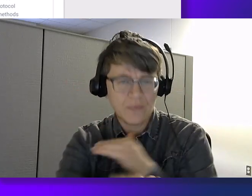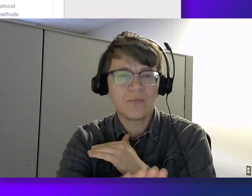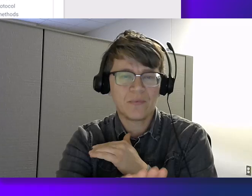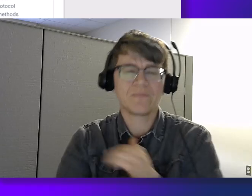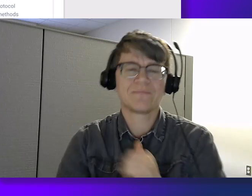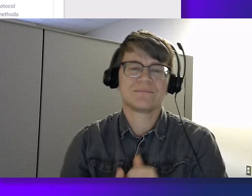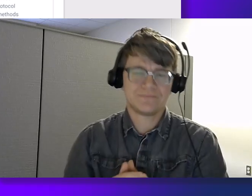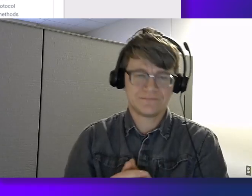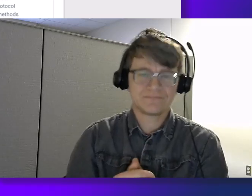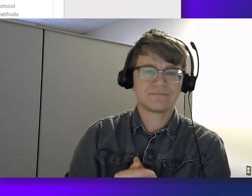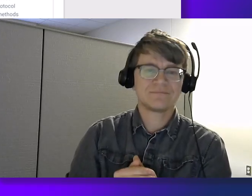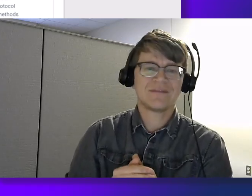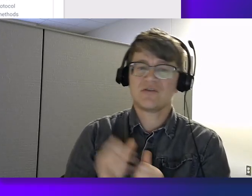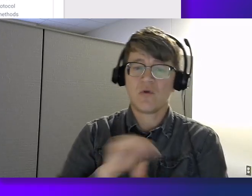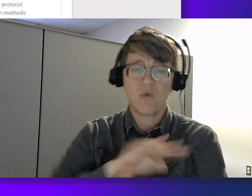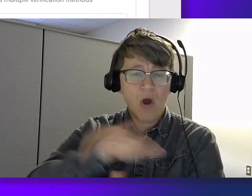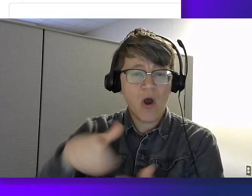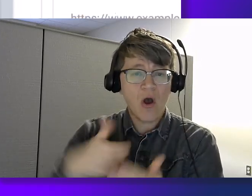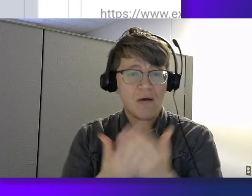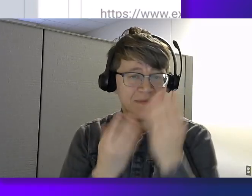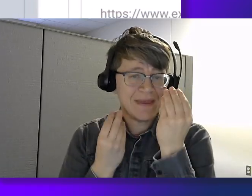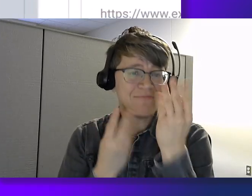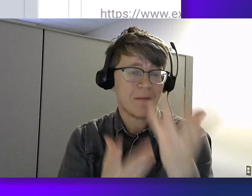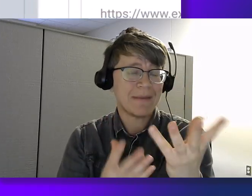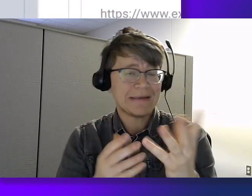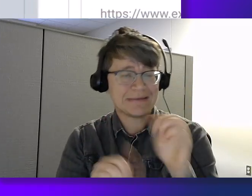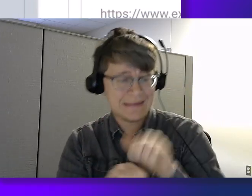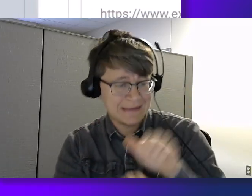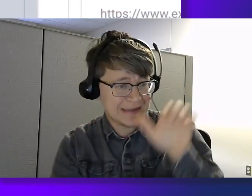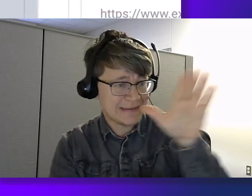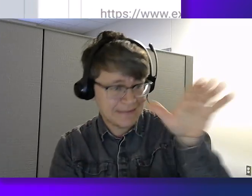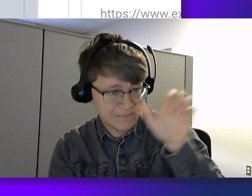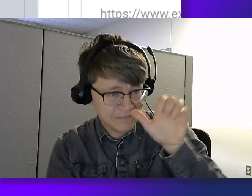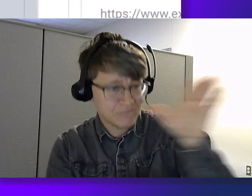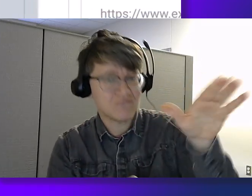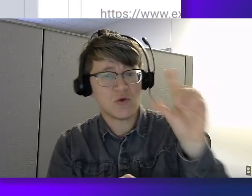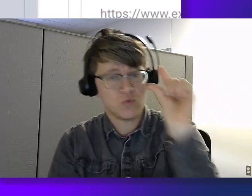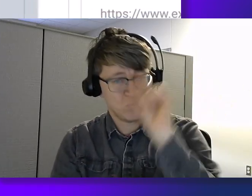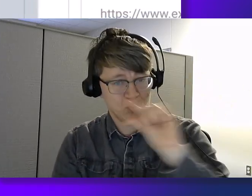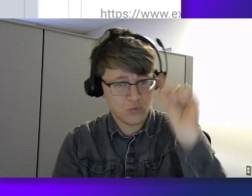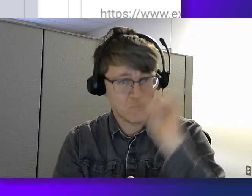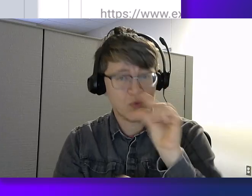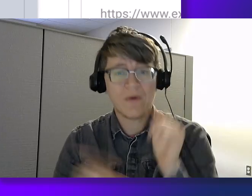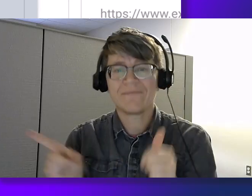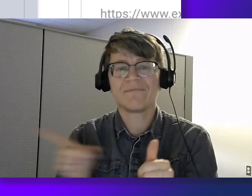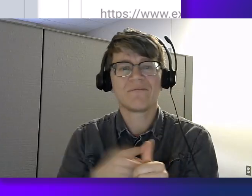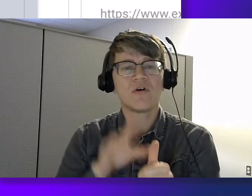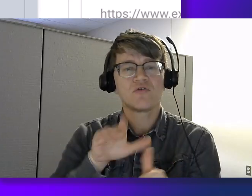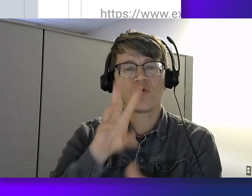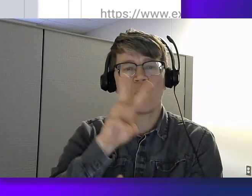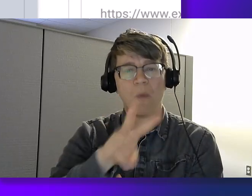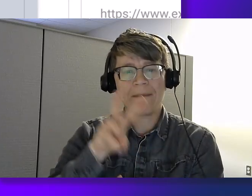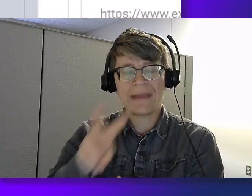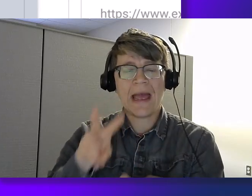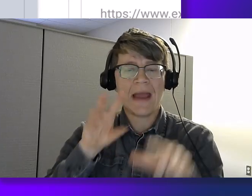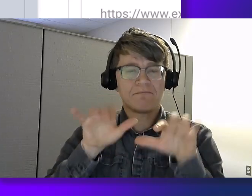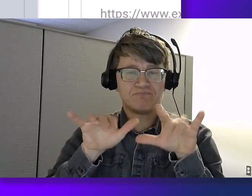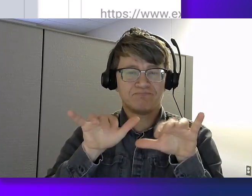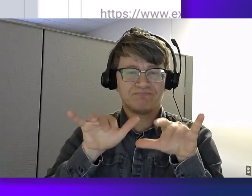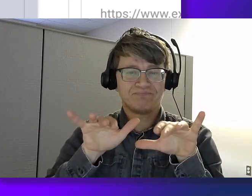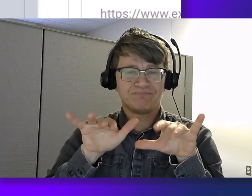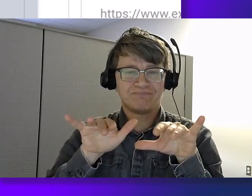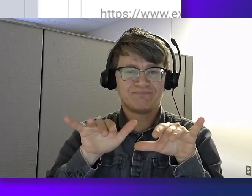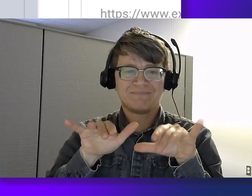latest pages published to your site. To get started, add in your domain into the blank field. This website should just be the domain